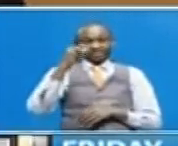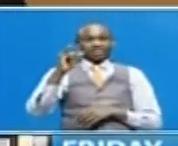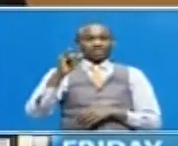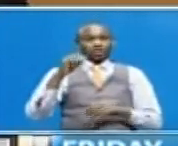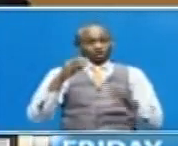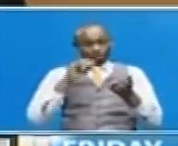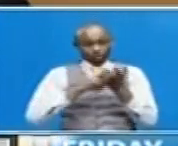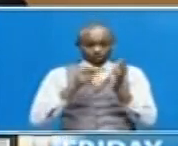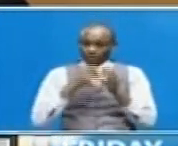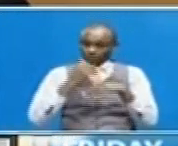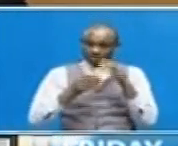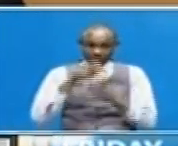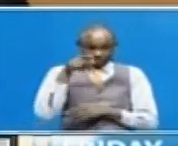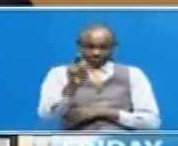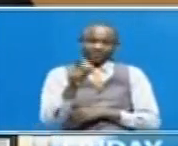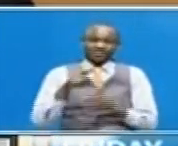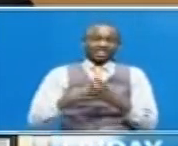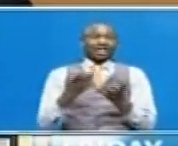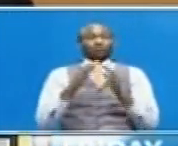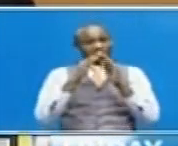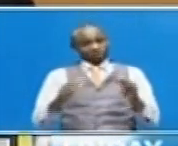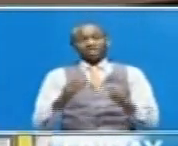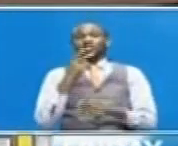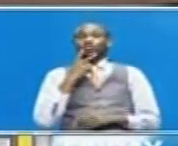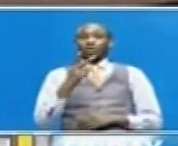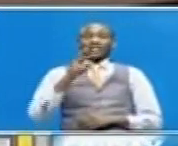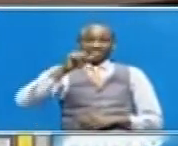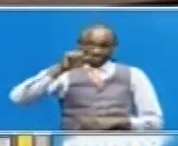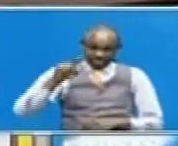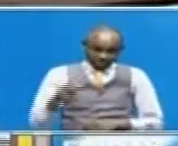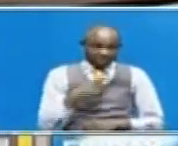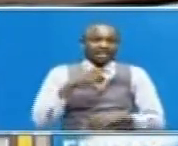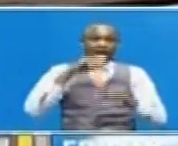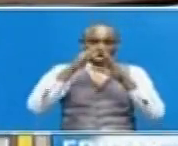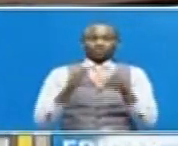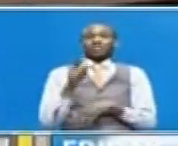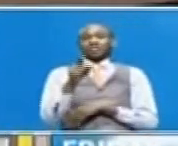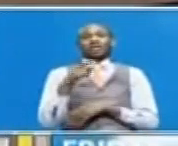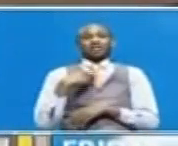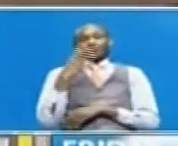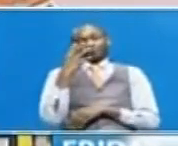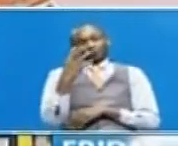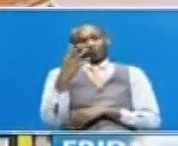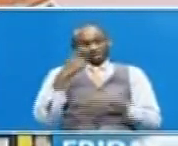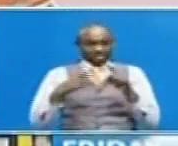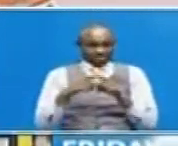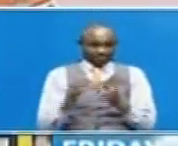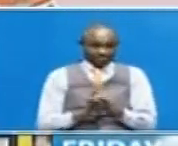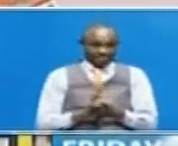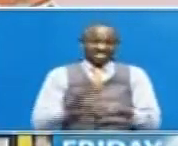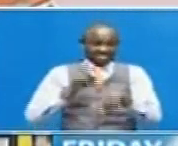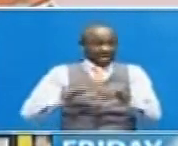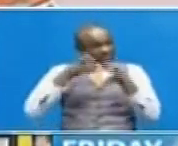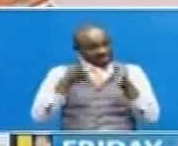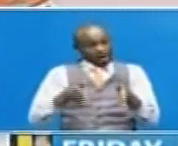undertook a similar housing project in Angola, constructing over 200,000 affordable housing units within 4 years. At this moment,